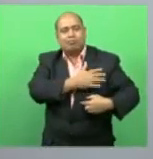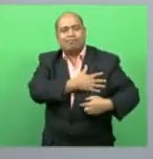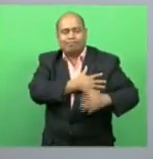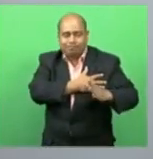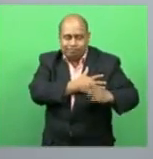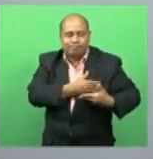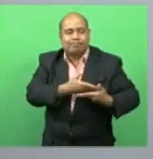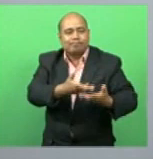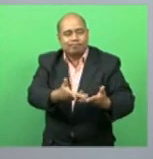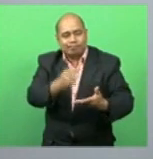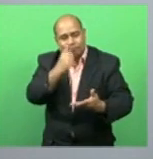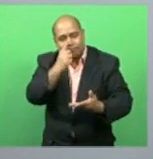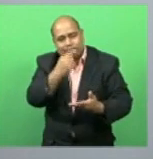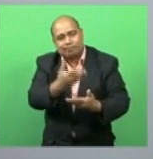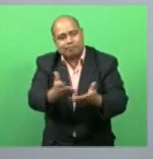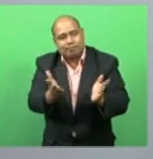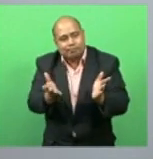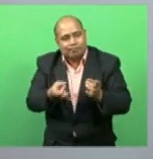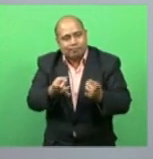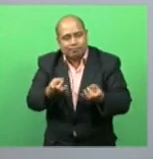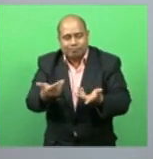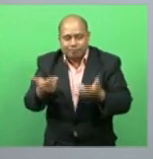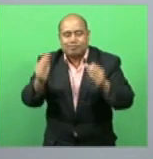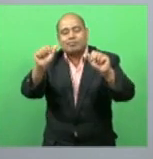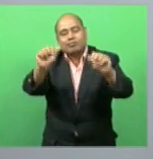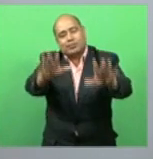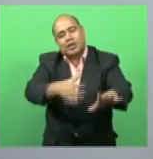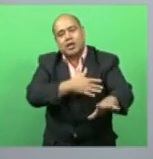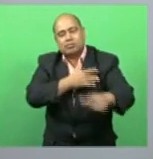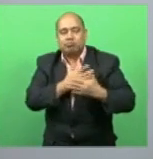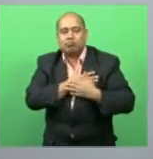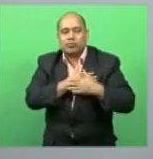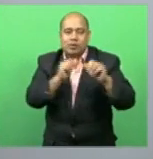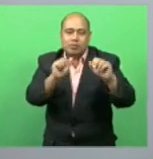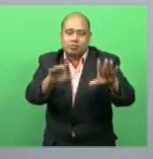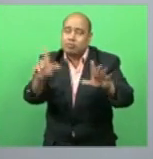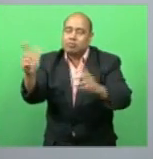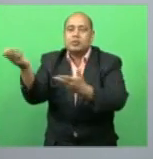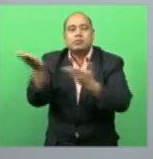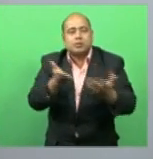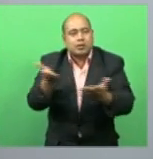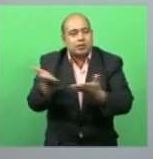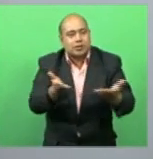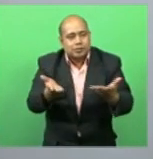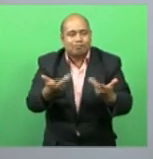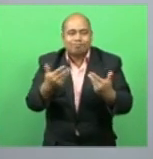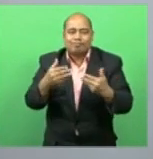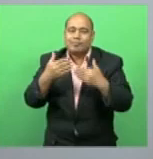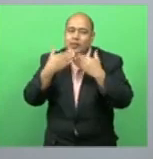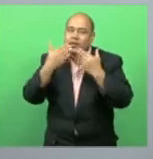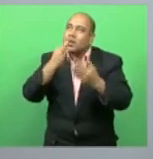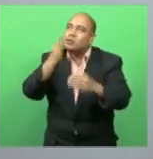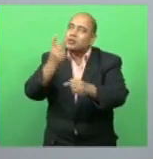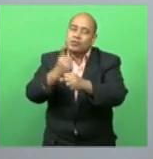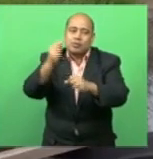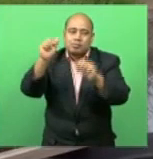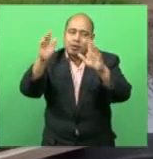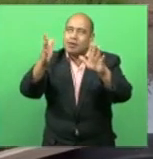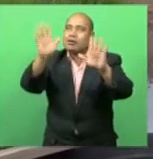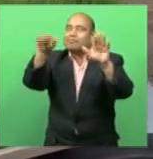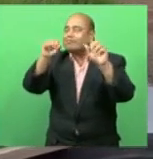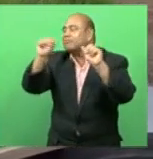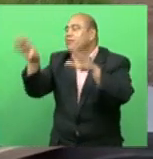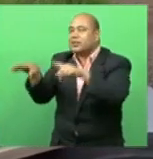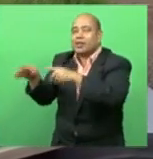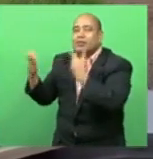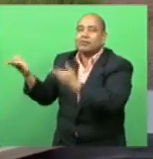giving, not receiving. So we ask our God, Almighty God, to bless you all, the hands that gives to thee. One